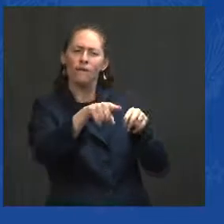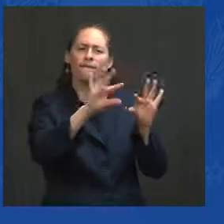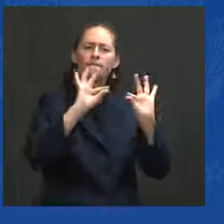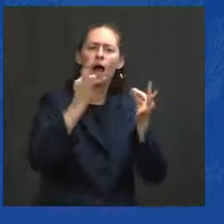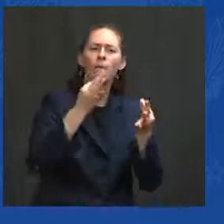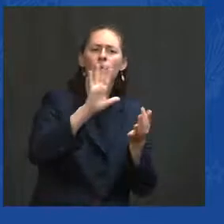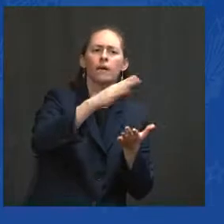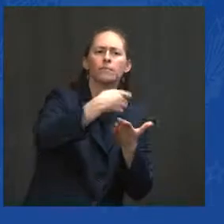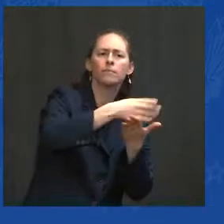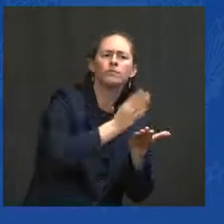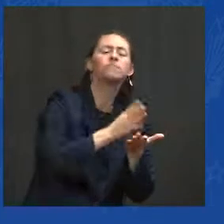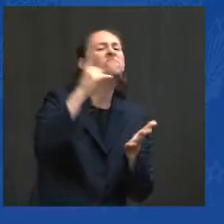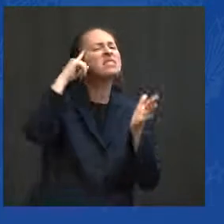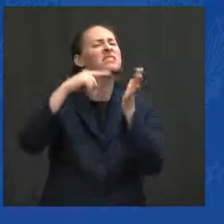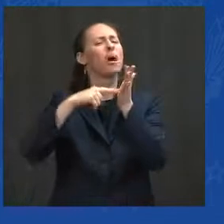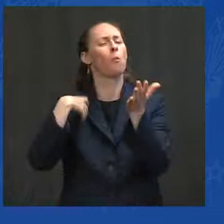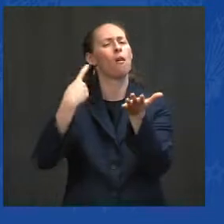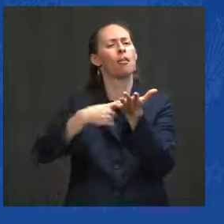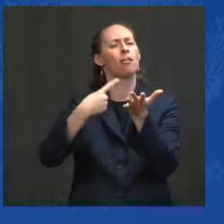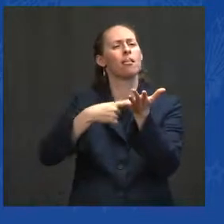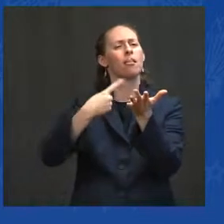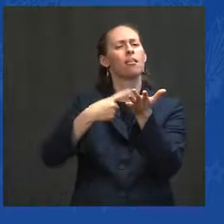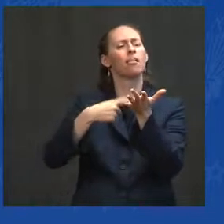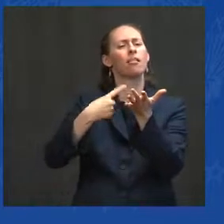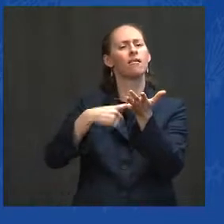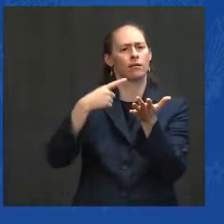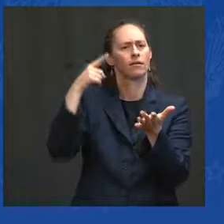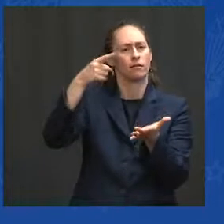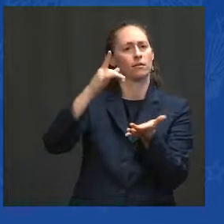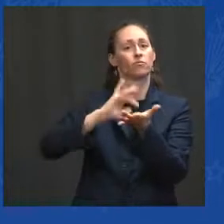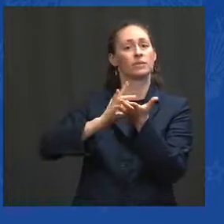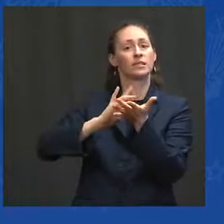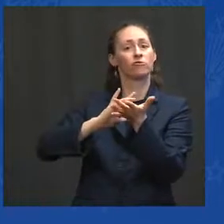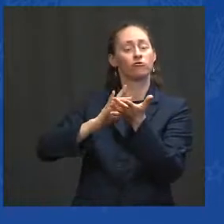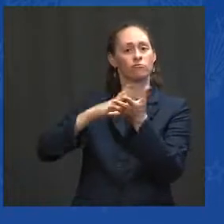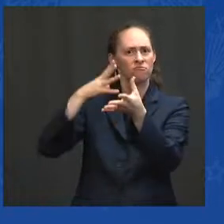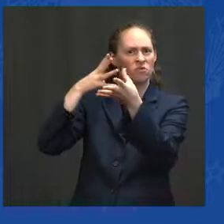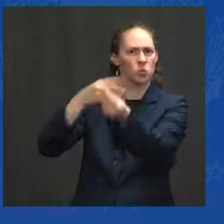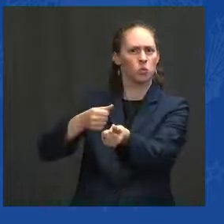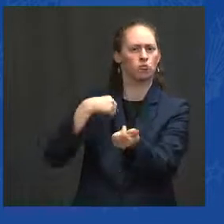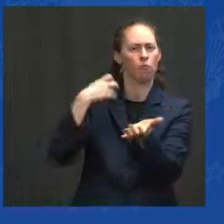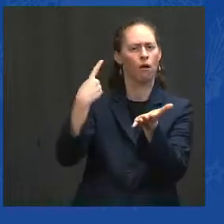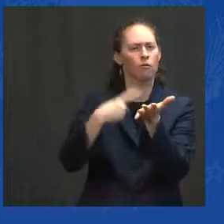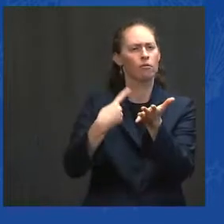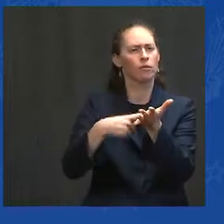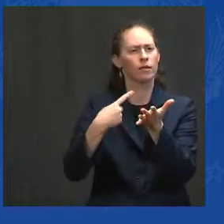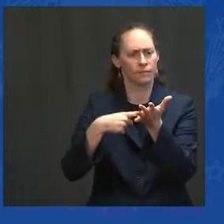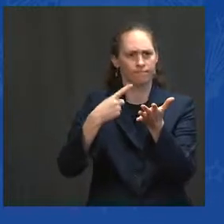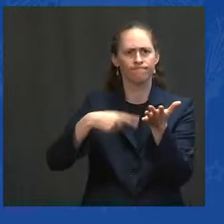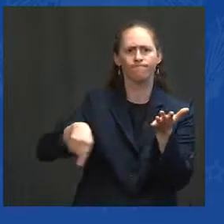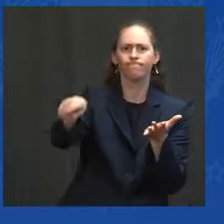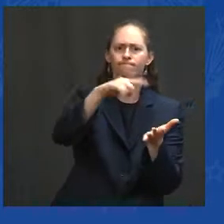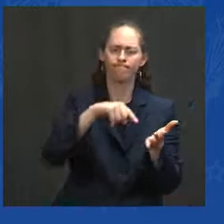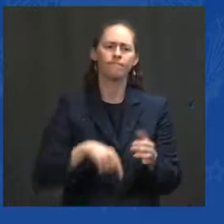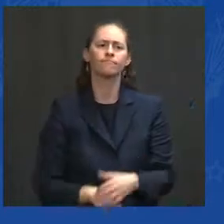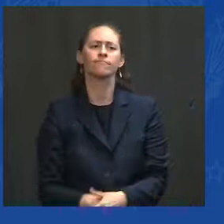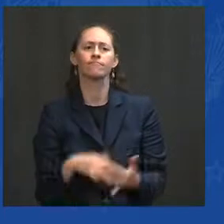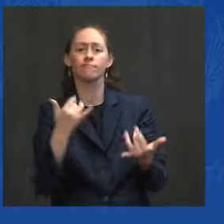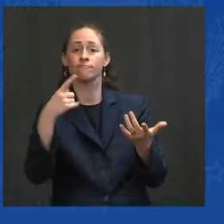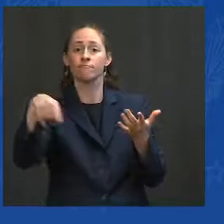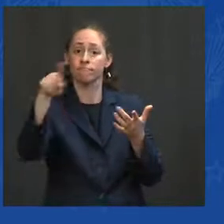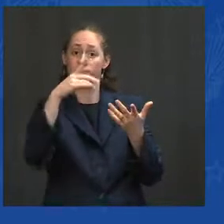Just a handful of companies control the market for many vital medicines, giving them leverage over everyone else to charge whatever they